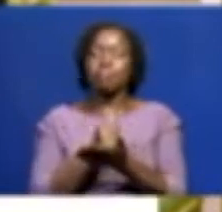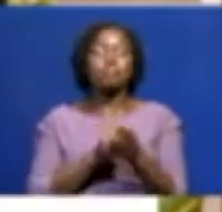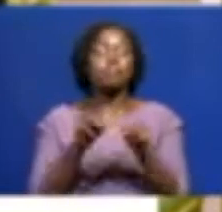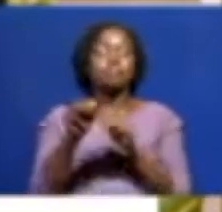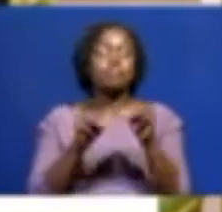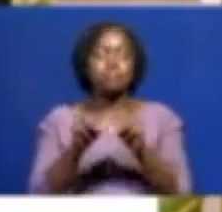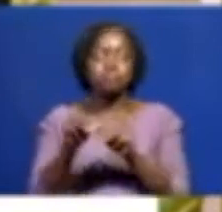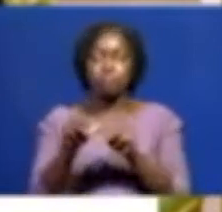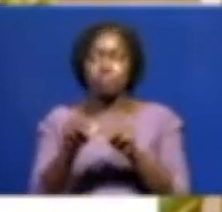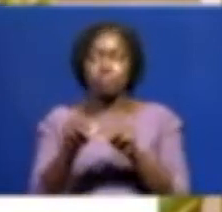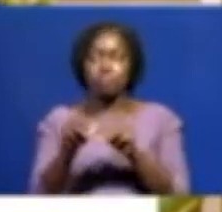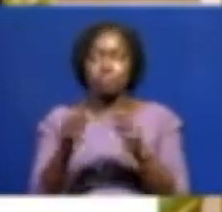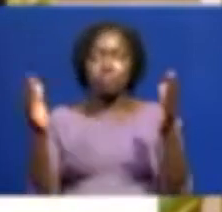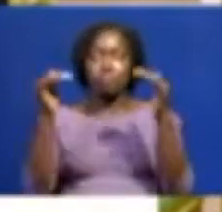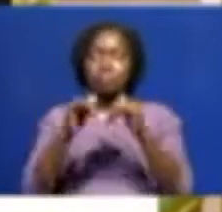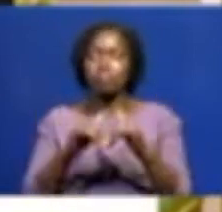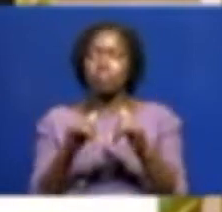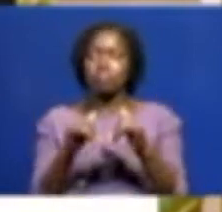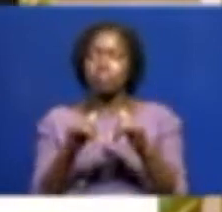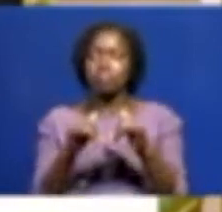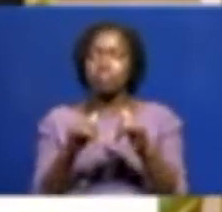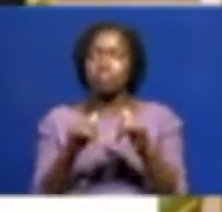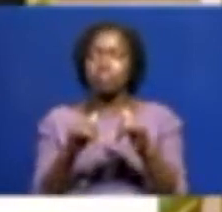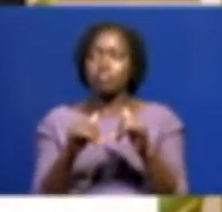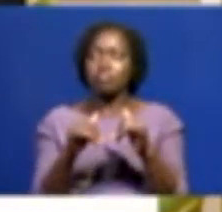mitigation. And the summit